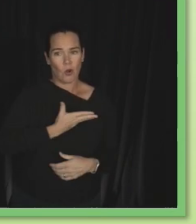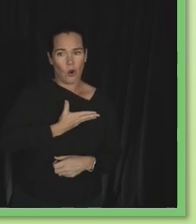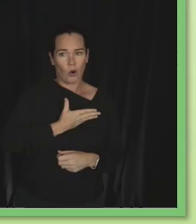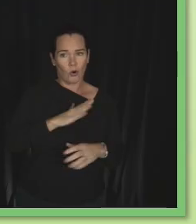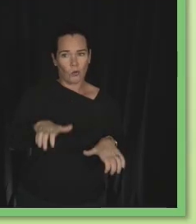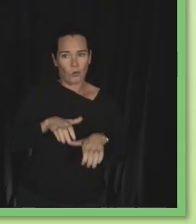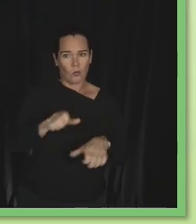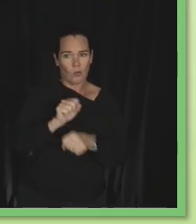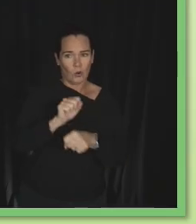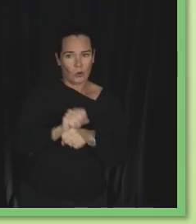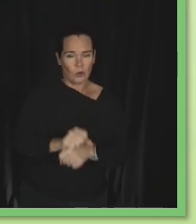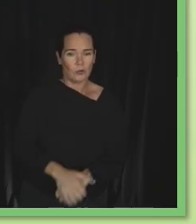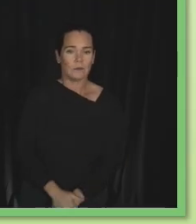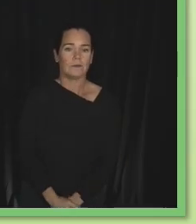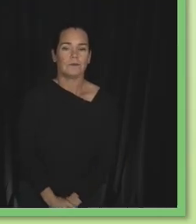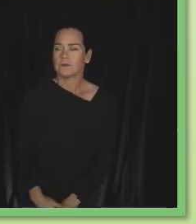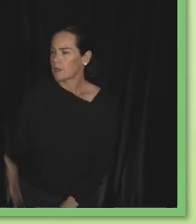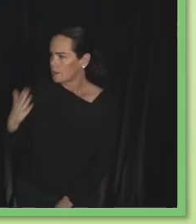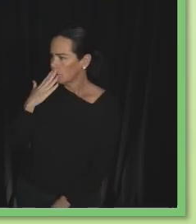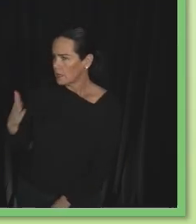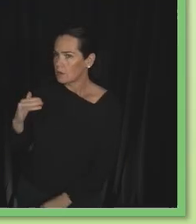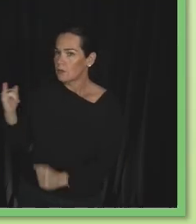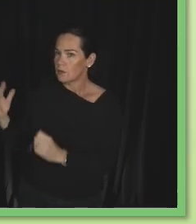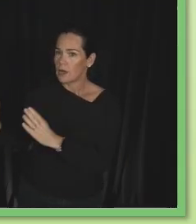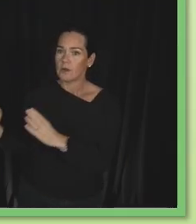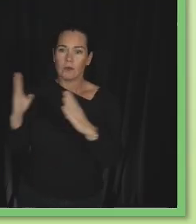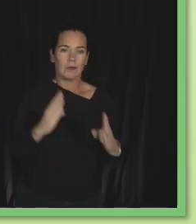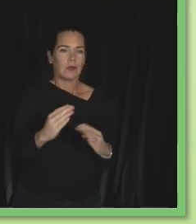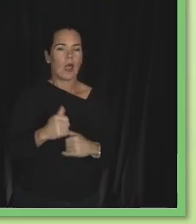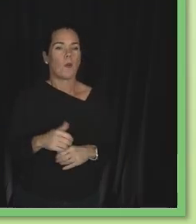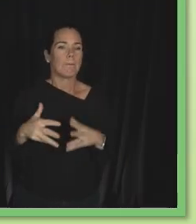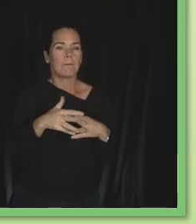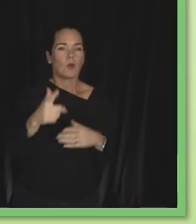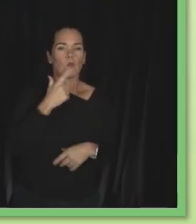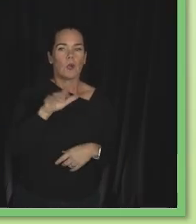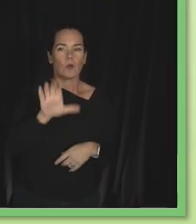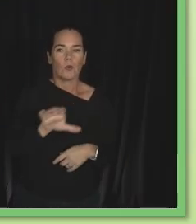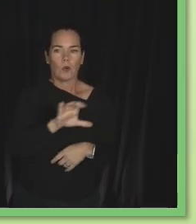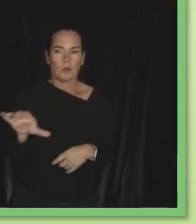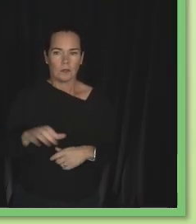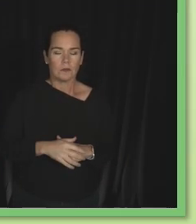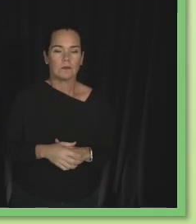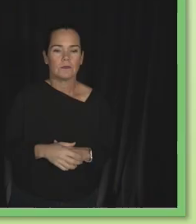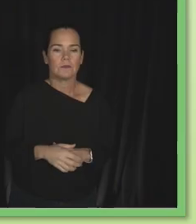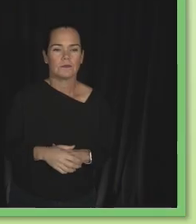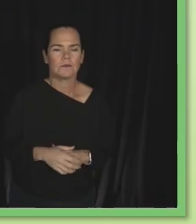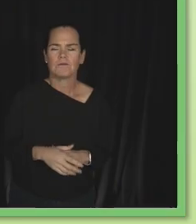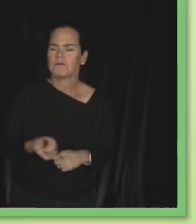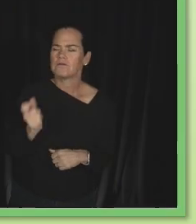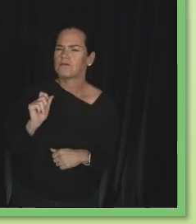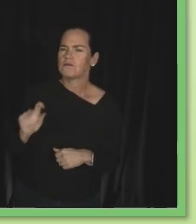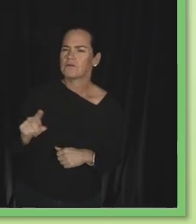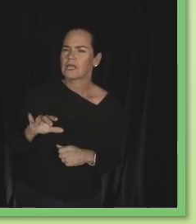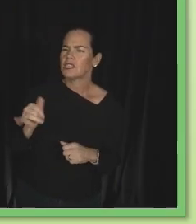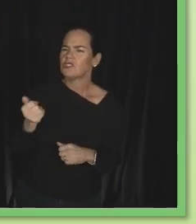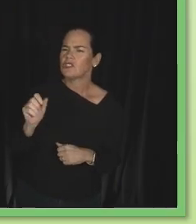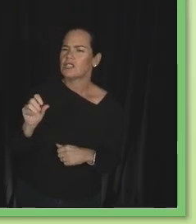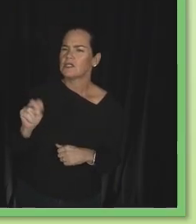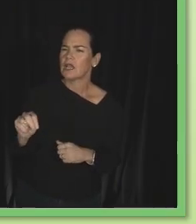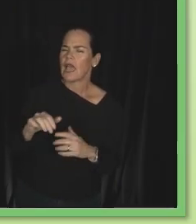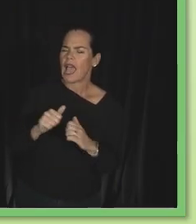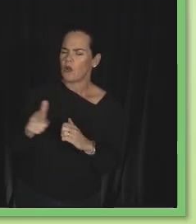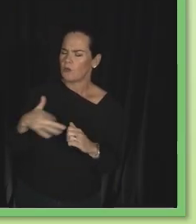you so much. Thank you so much, Bodhish. So coming to the American Red Cross, Jayson, how do you think cloud native is